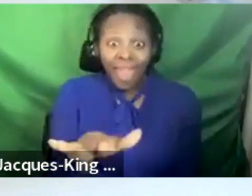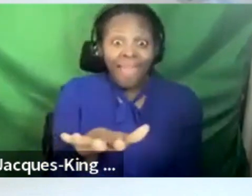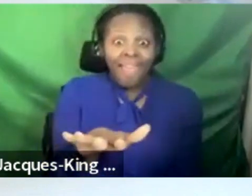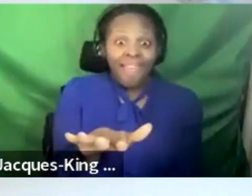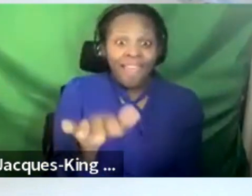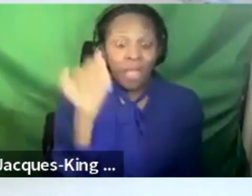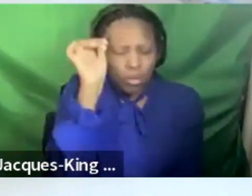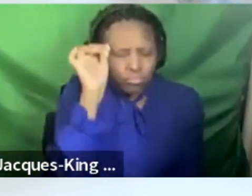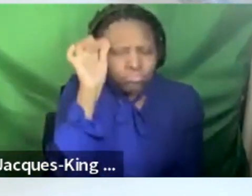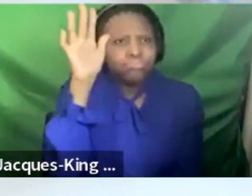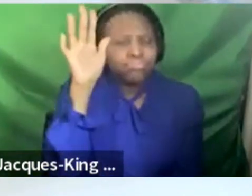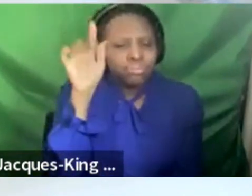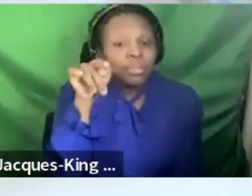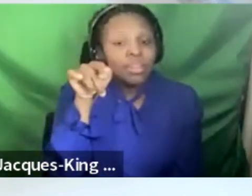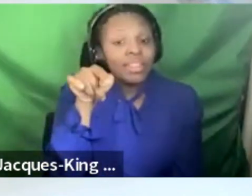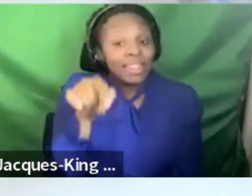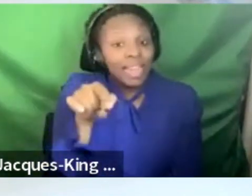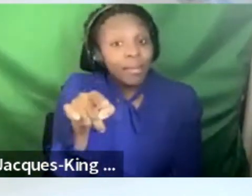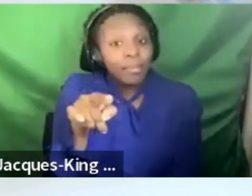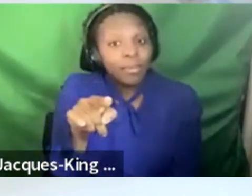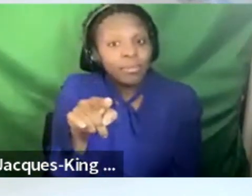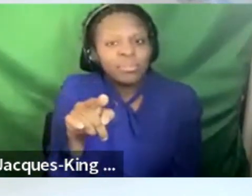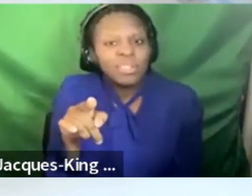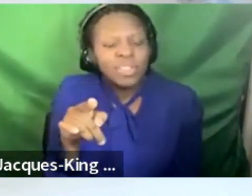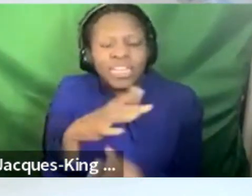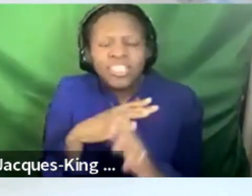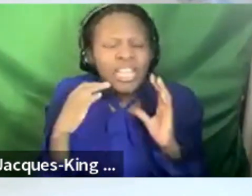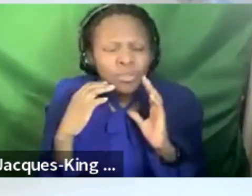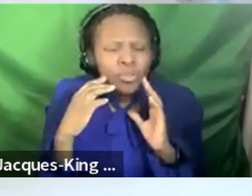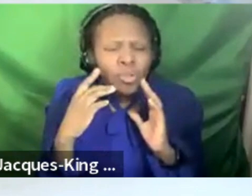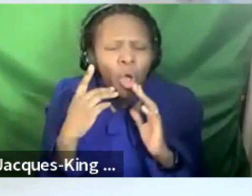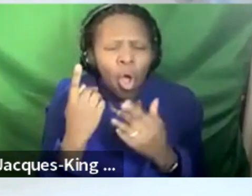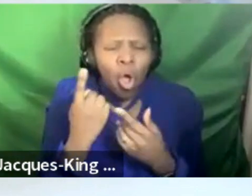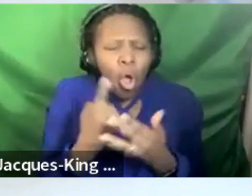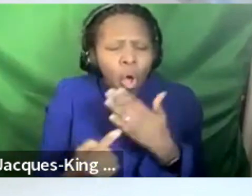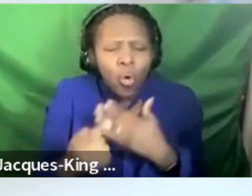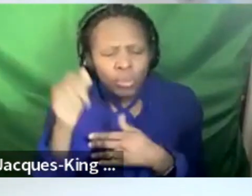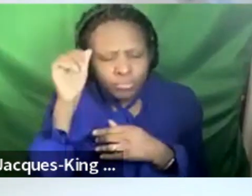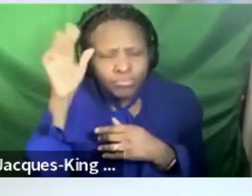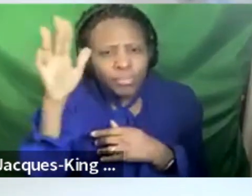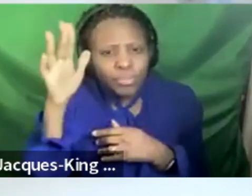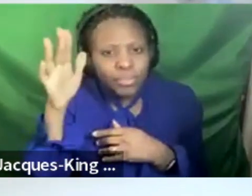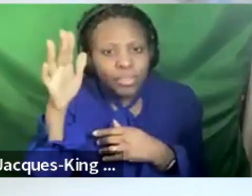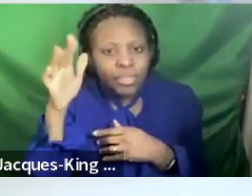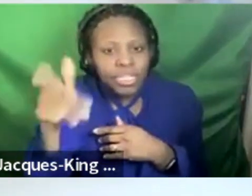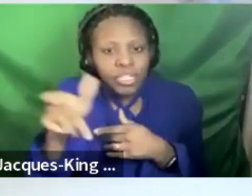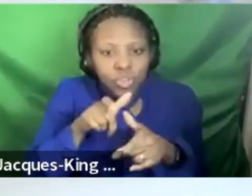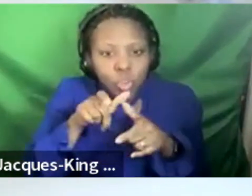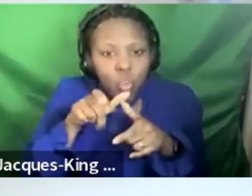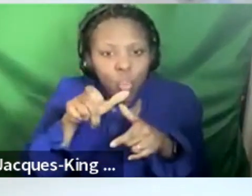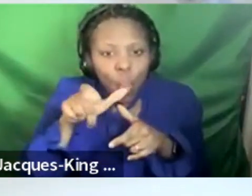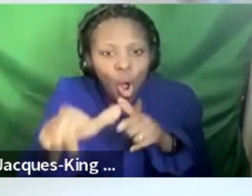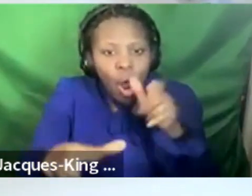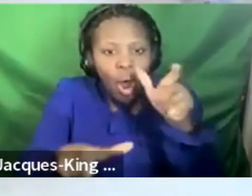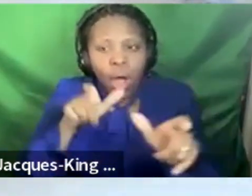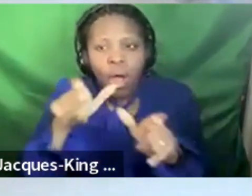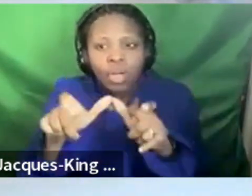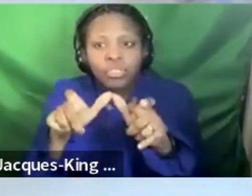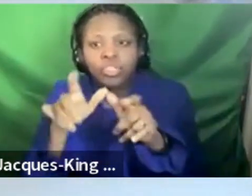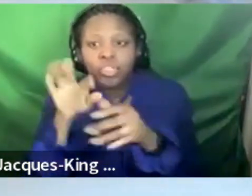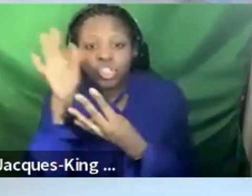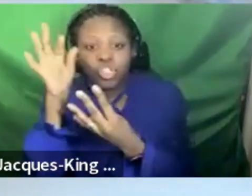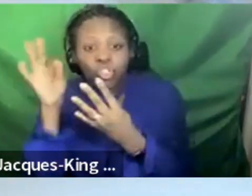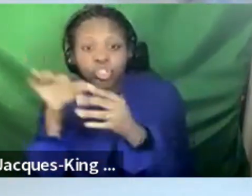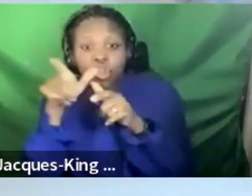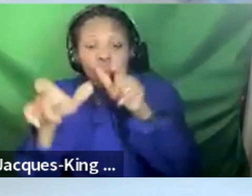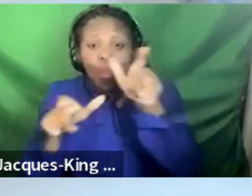class, all of those things are there, intellectualized, but also Shakespeare doesn't just intellectualize, it's in the rhythm and the